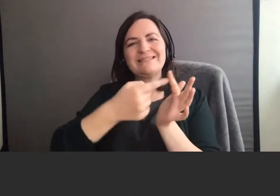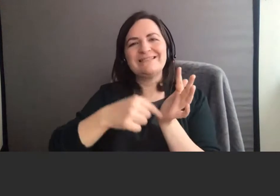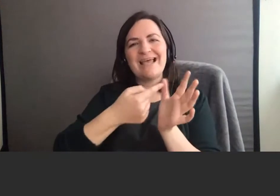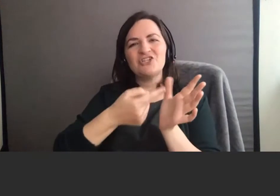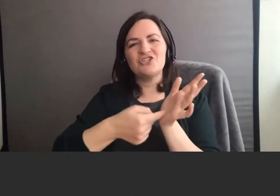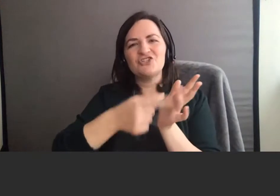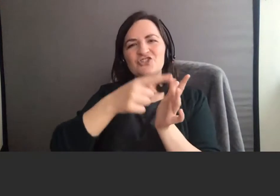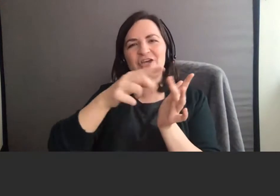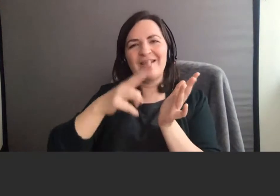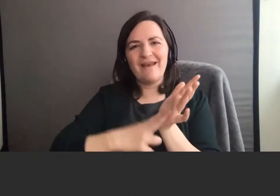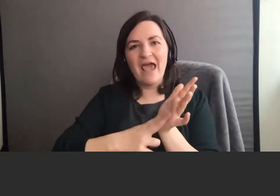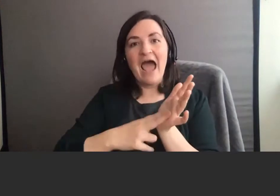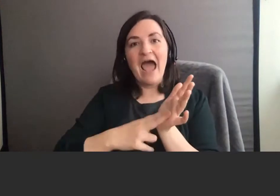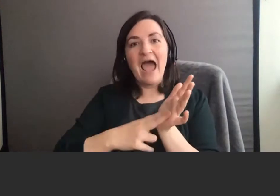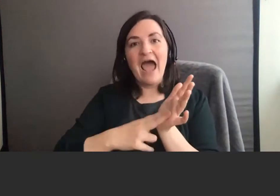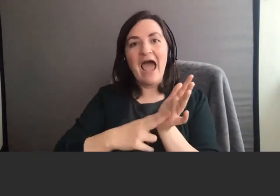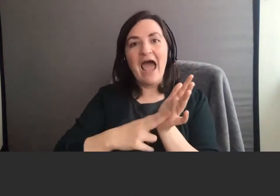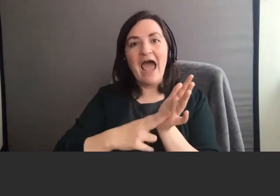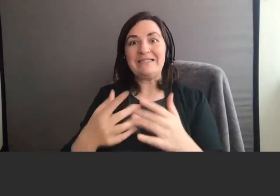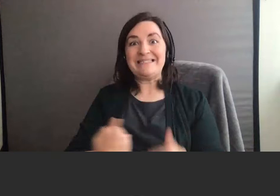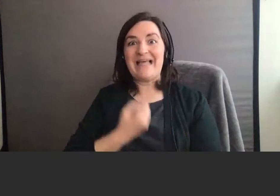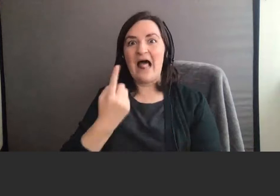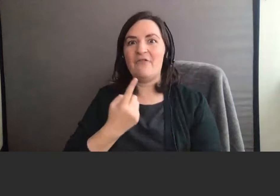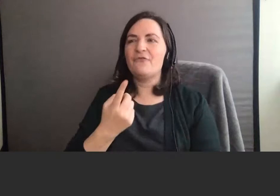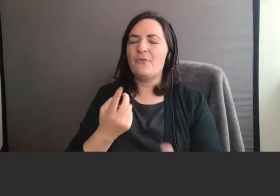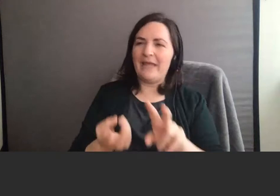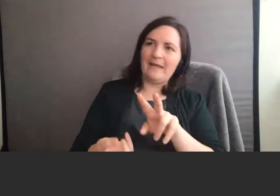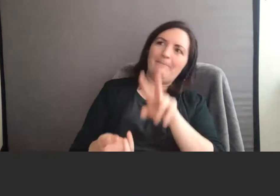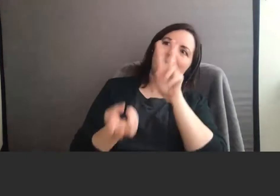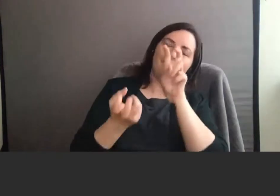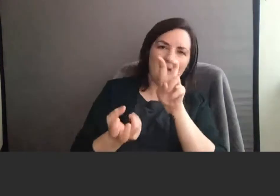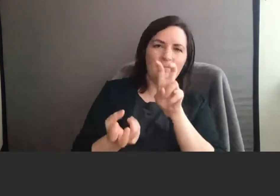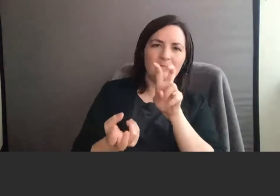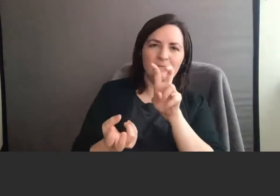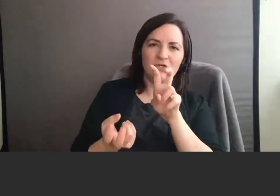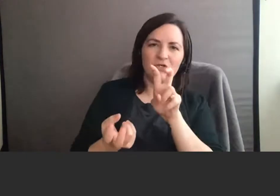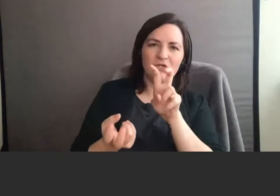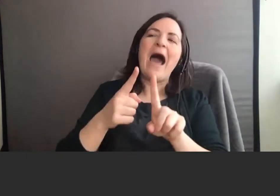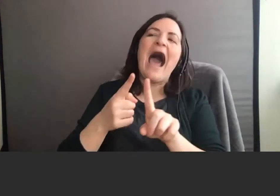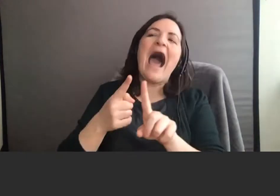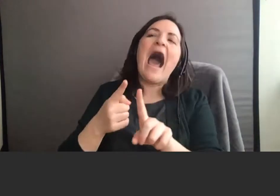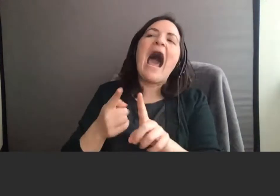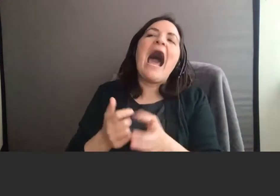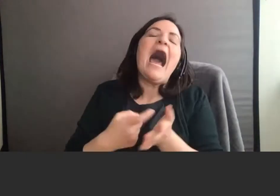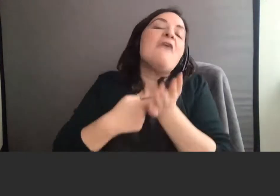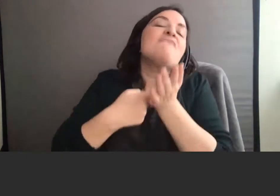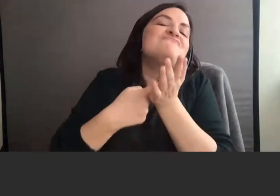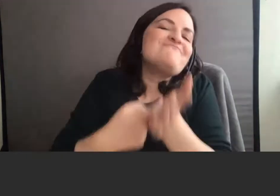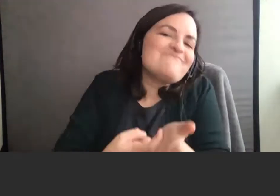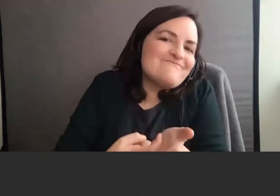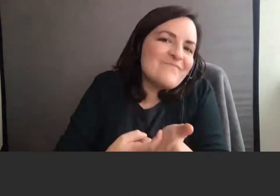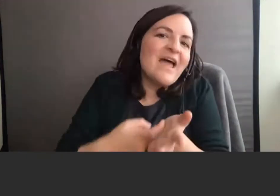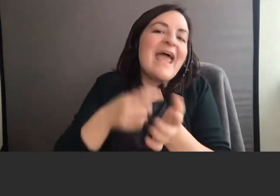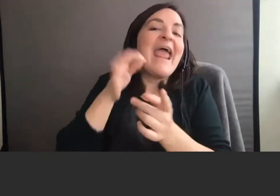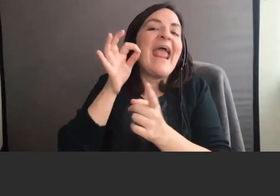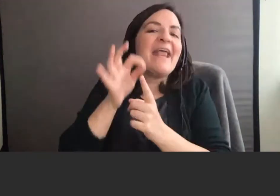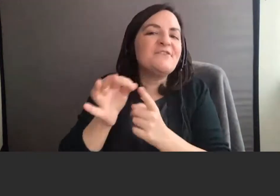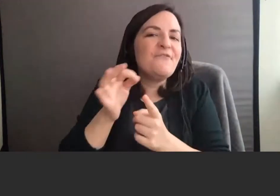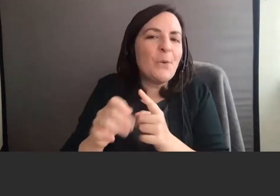pushing you towards considering interviews and surveys as principal ways of carrying out your